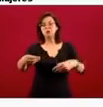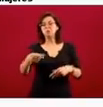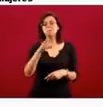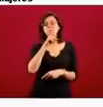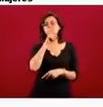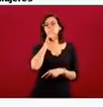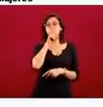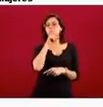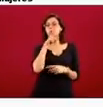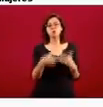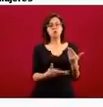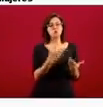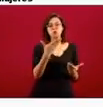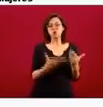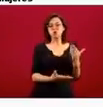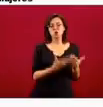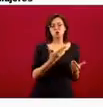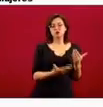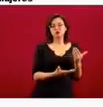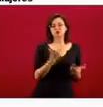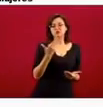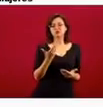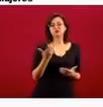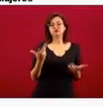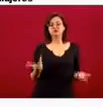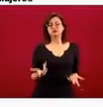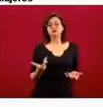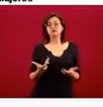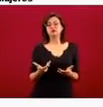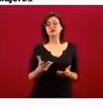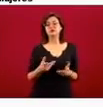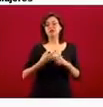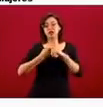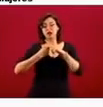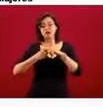We can notice that underage population does not